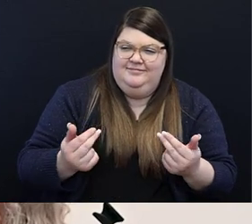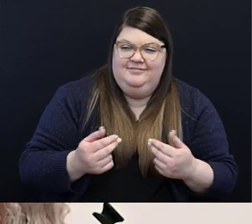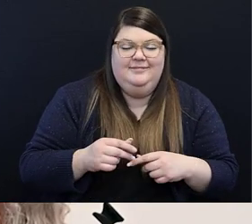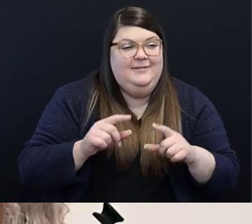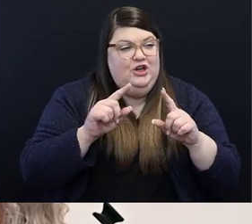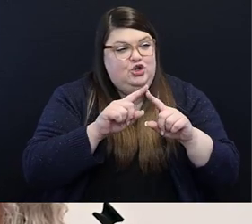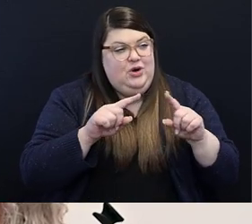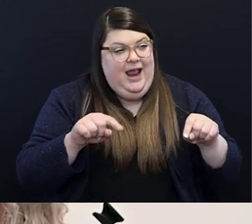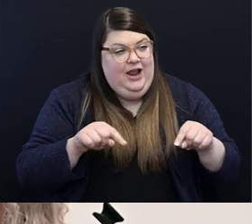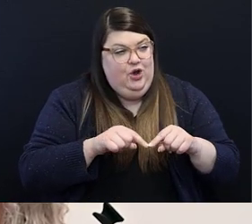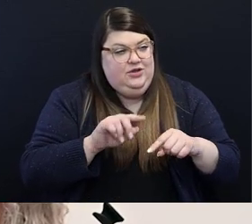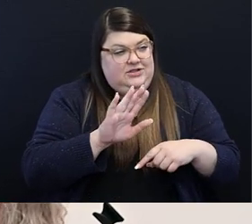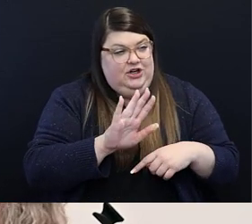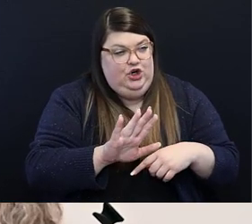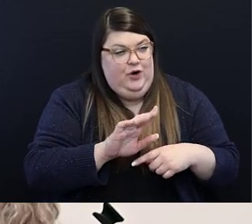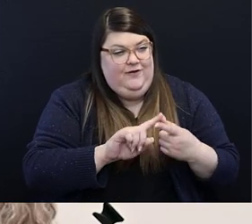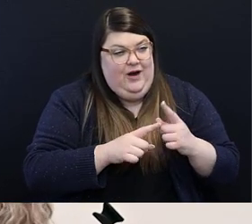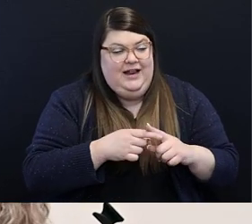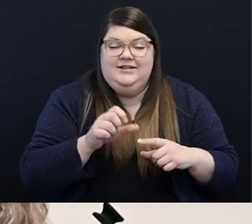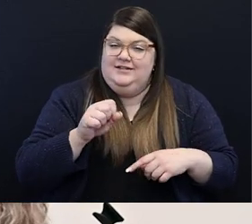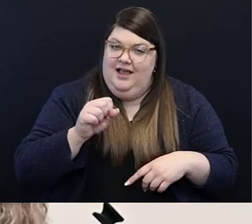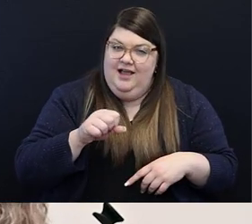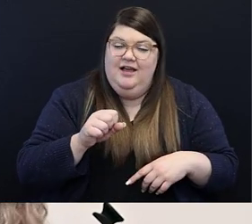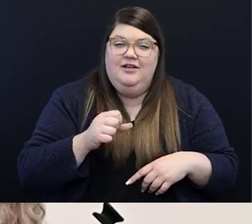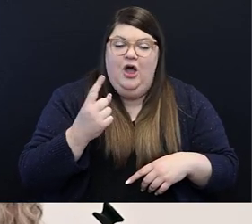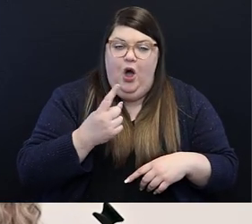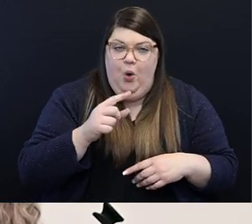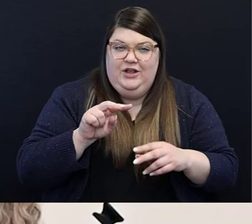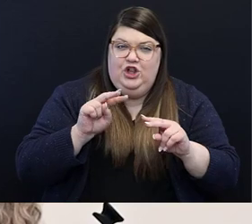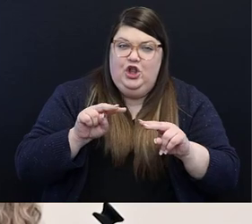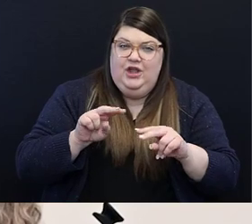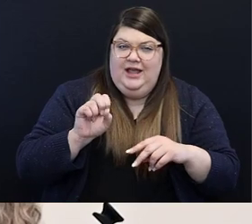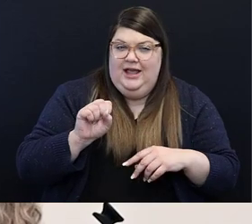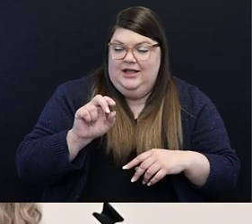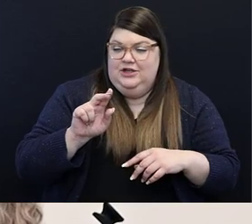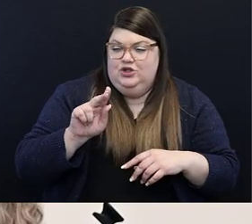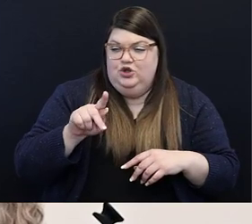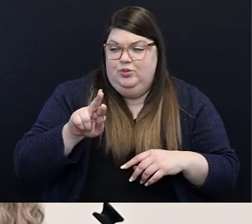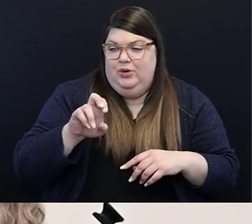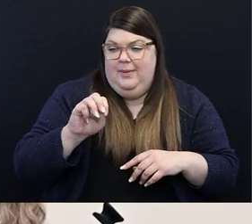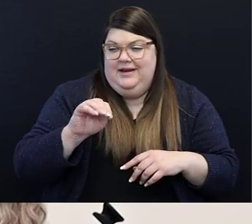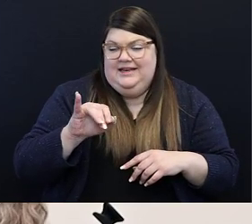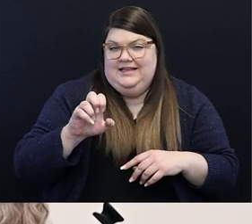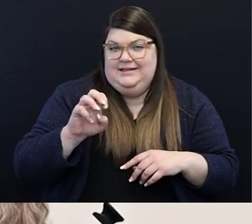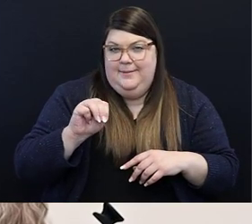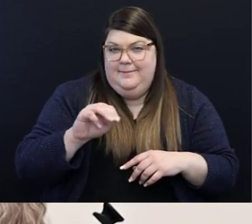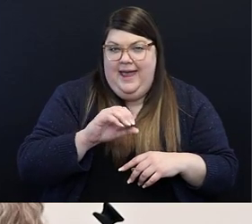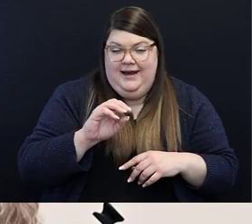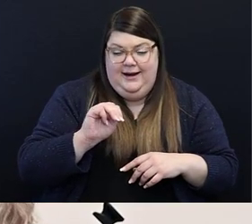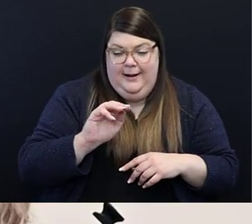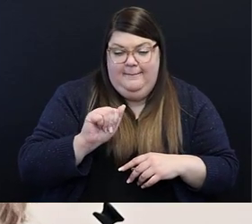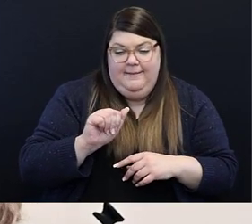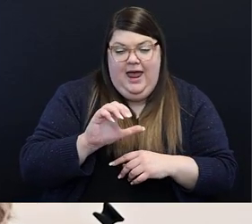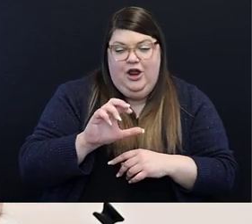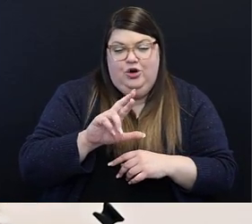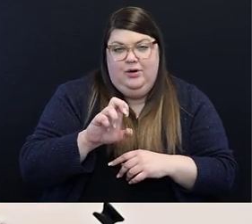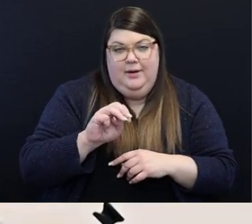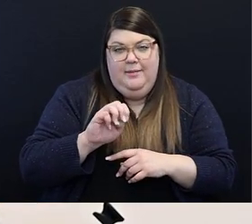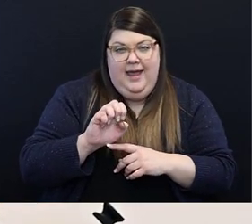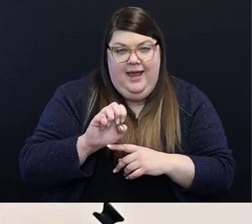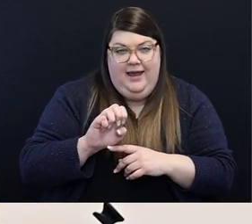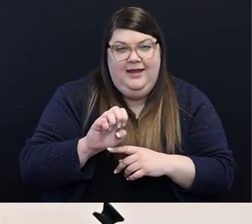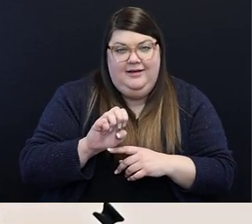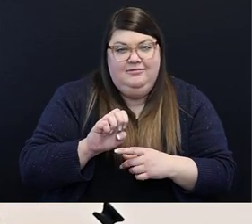Triangles are your friend. Mm-hmm. Always look at super graphics, suprematism, and macrame. That's mm-hmm. super true.